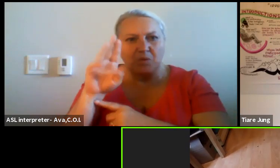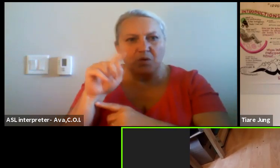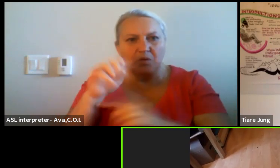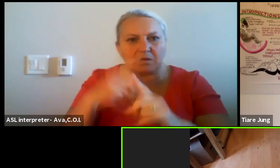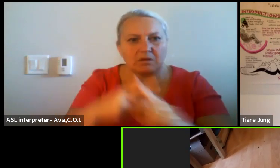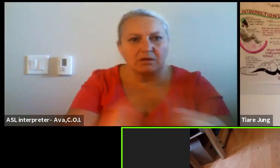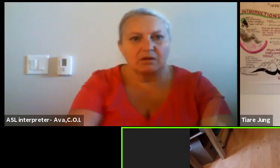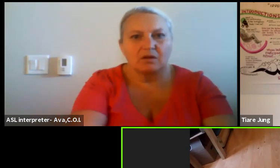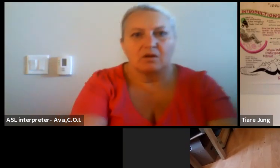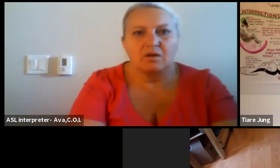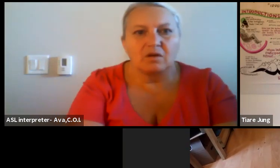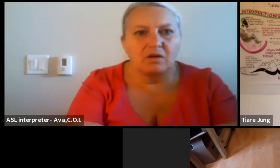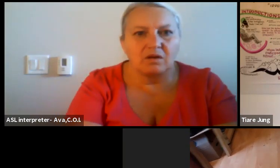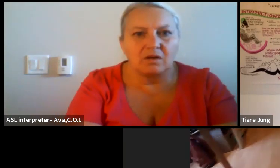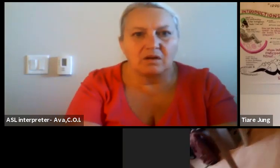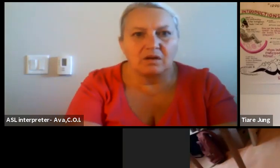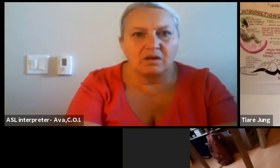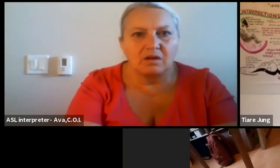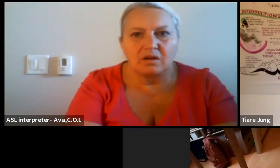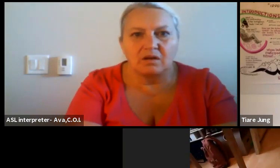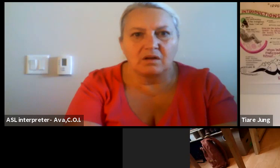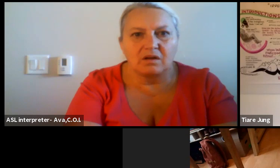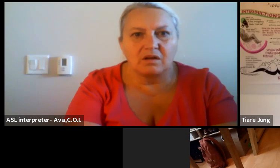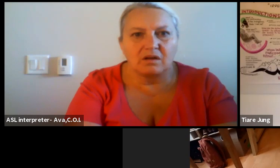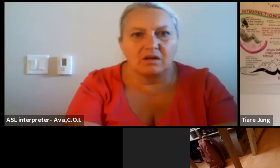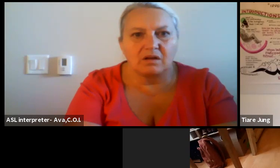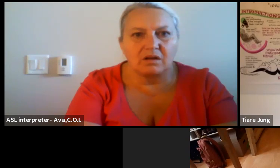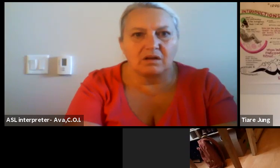It is muted. Turn down the volume on your computer as well.